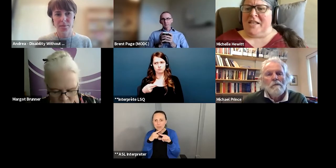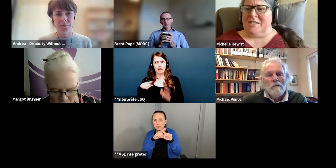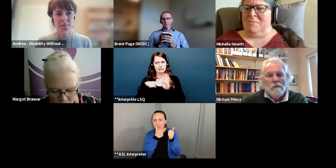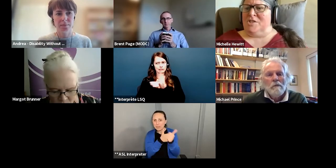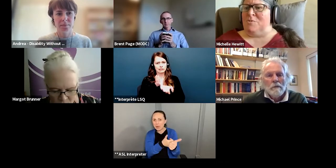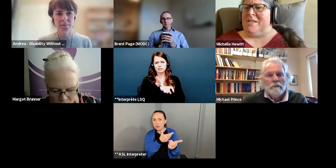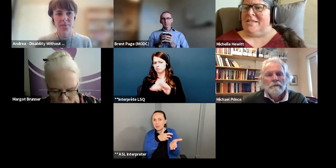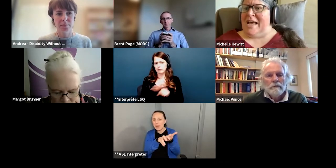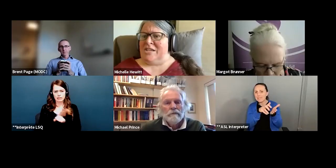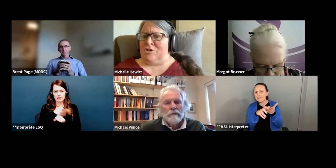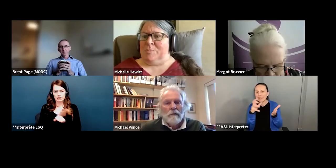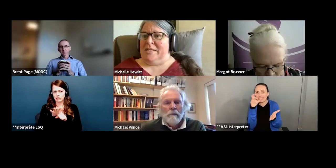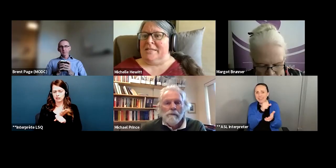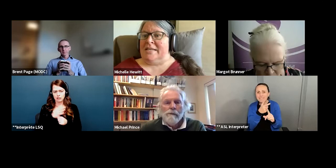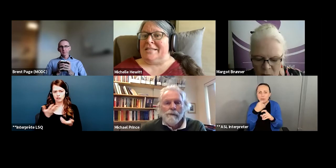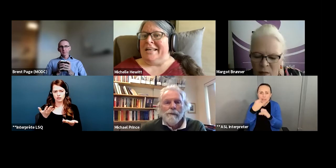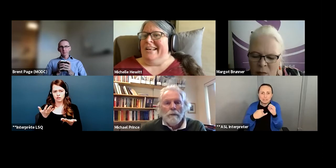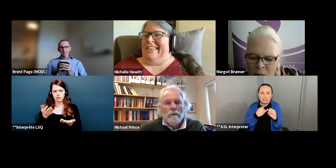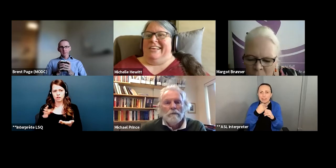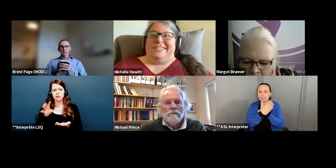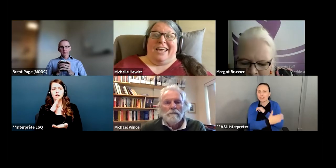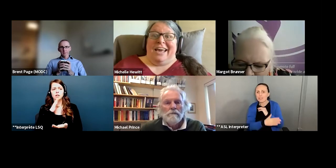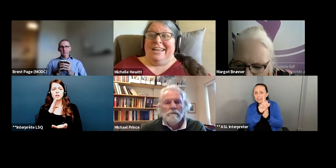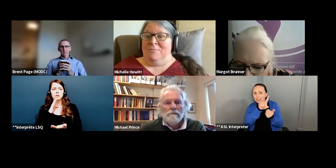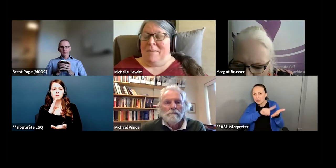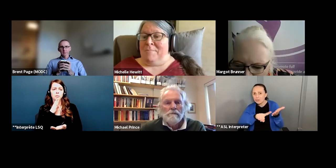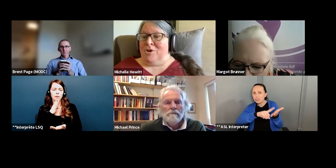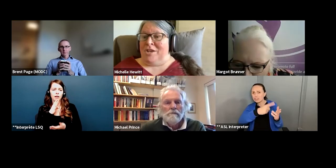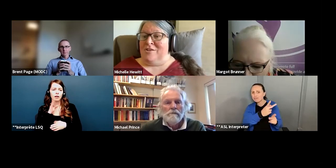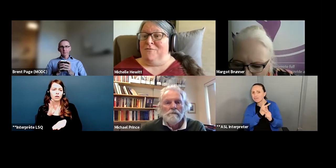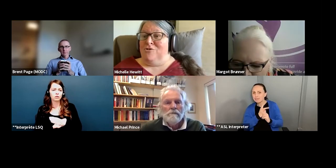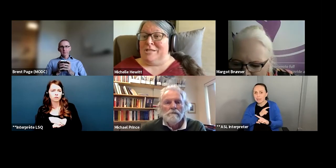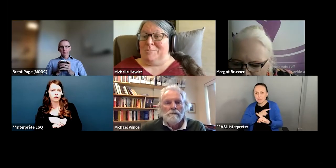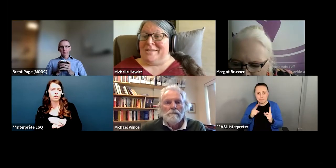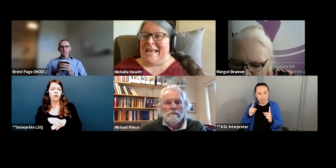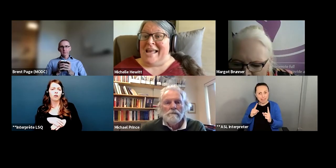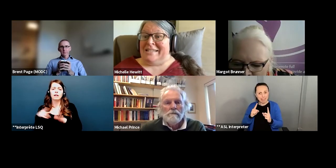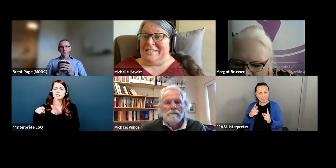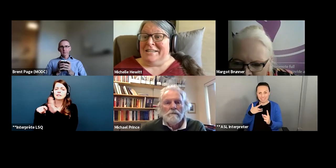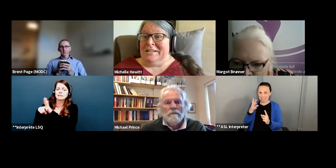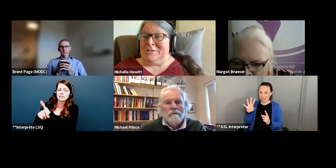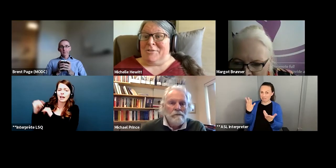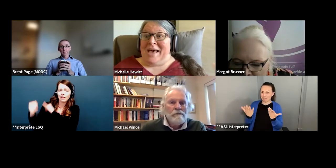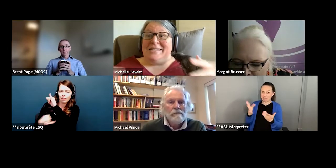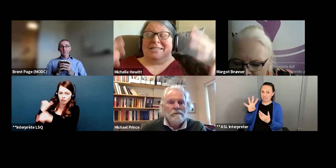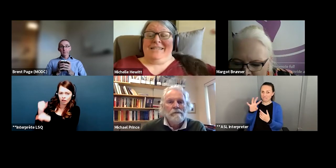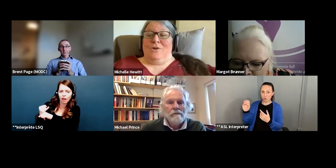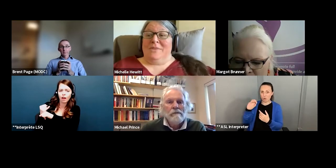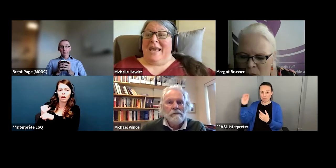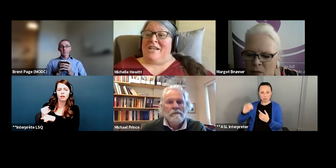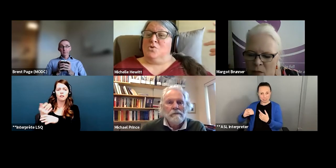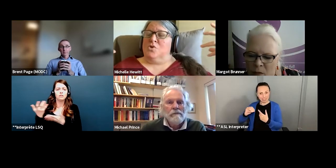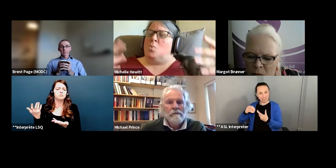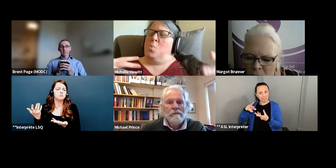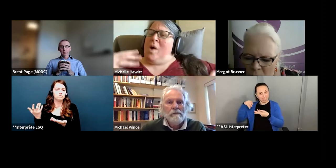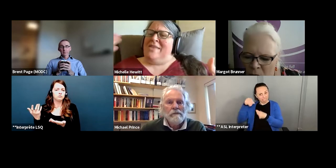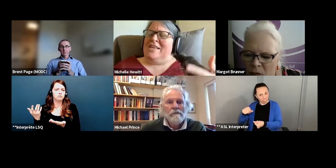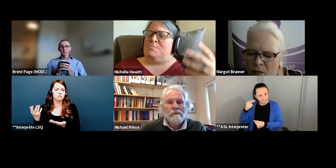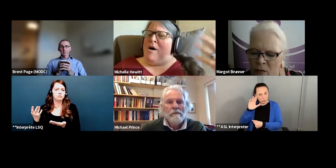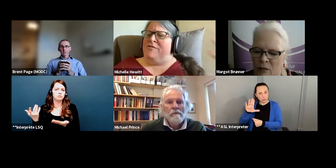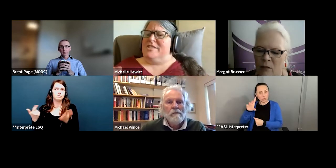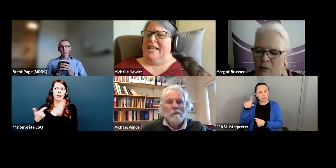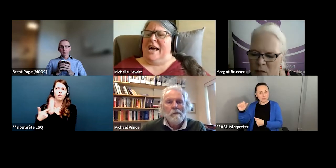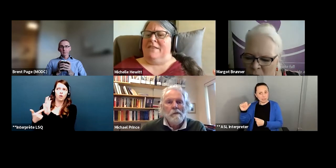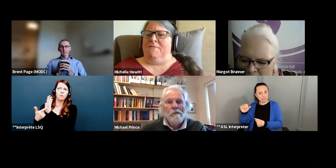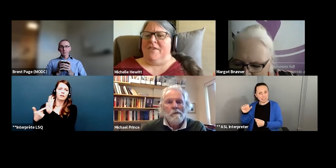some rough estimates from international pieces that kind of might put it at 40%. So that's, so where